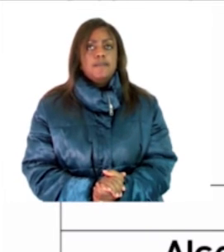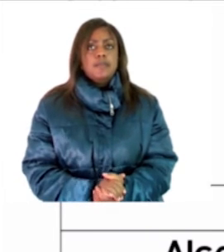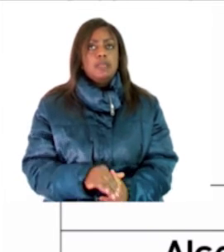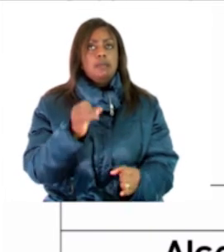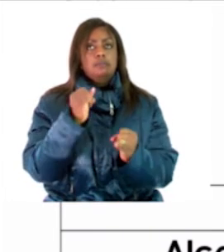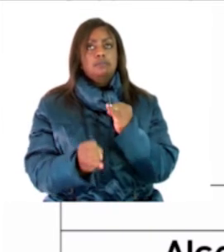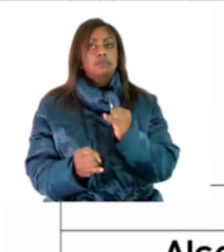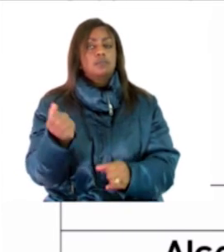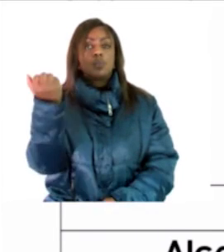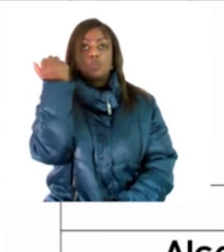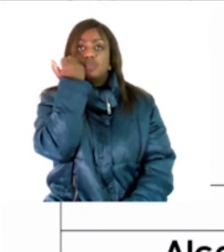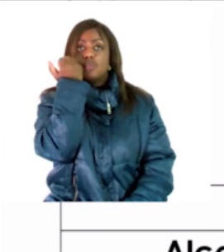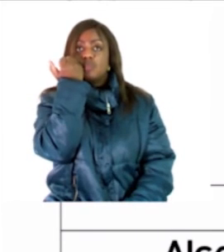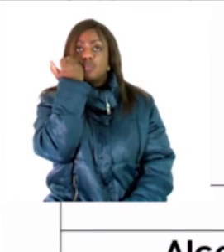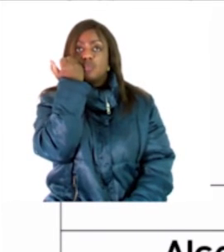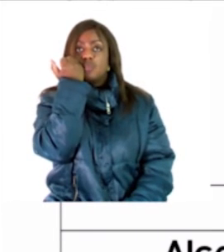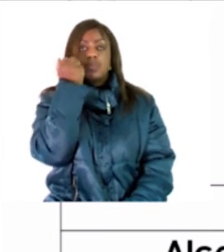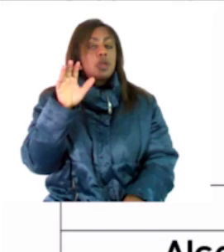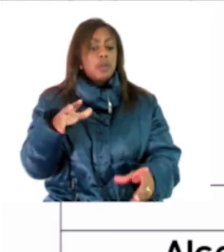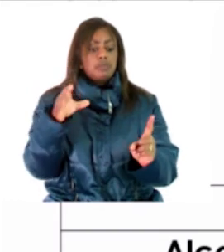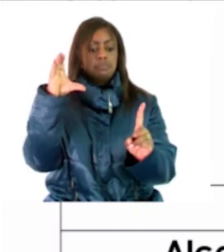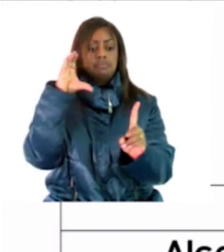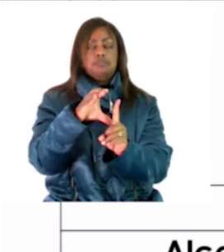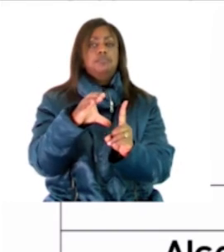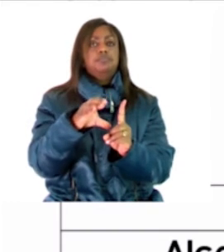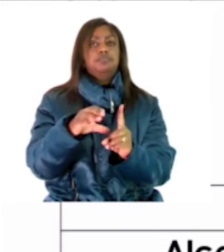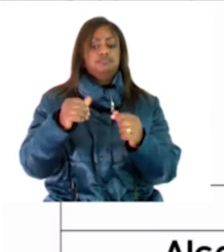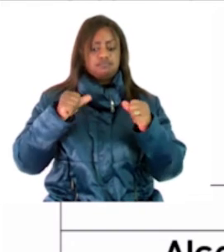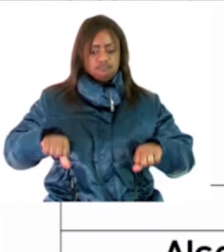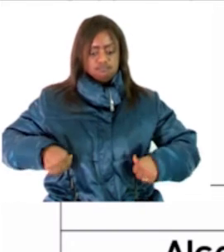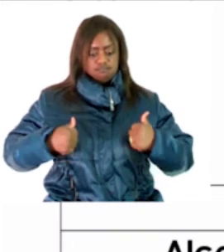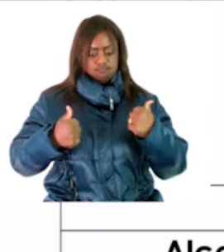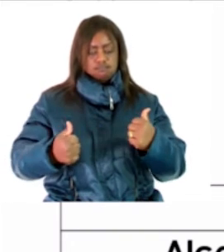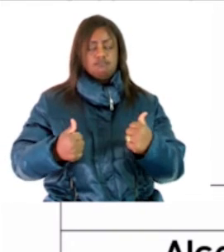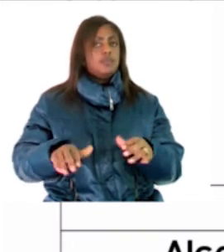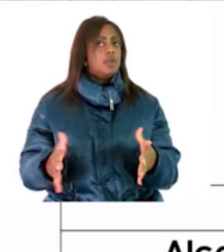Lastly, let's look at drugs. How do drugs affect our